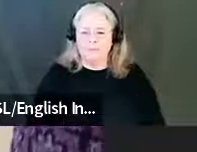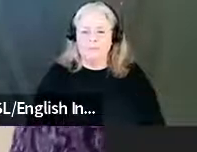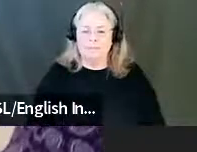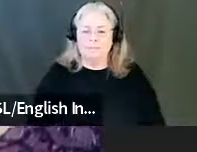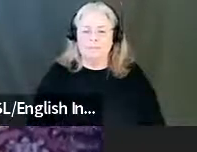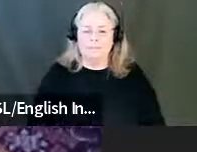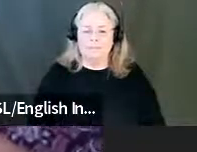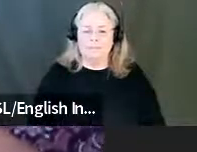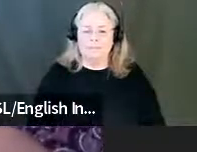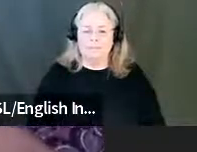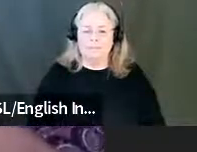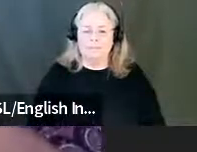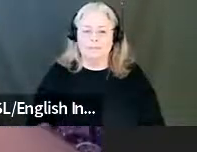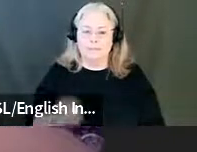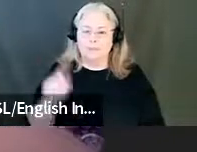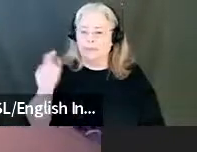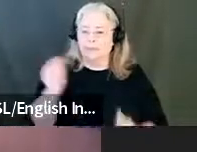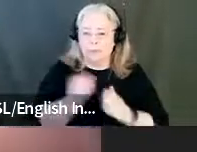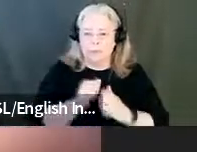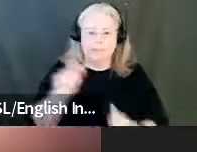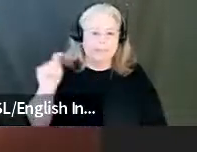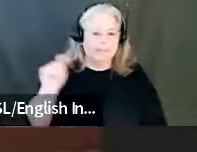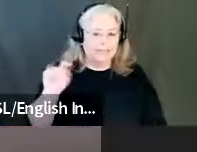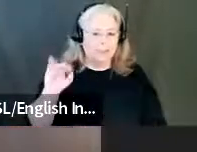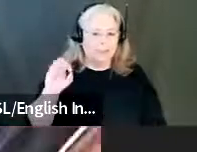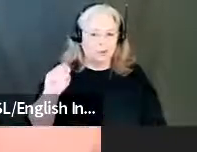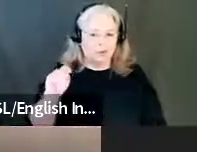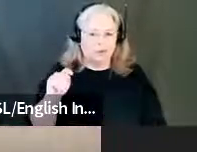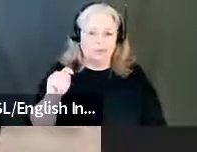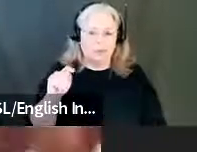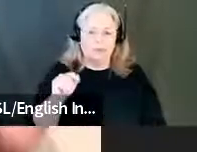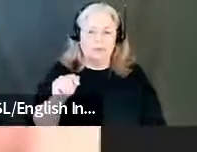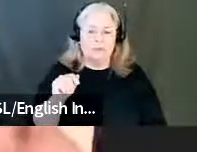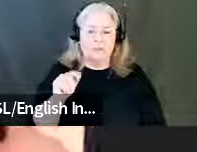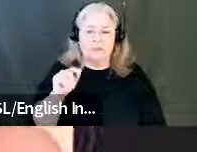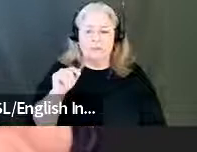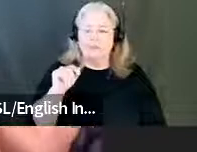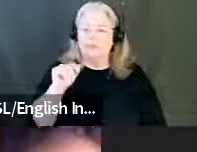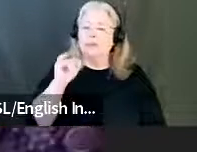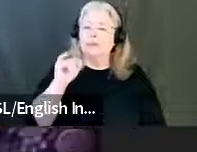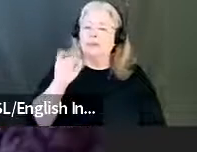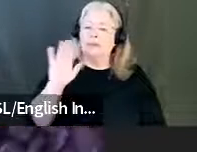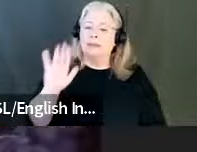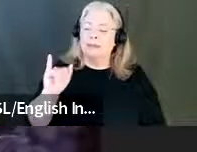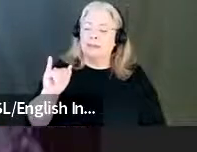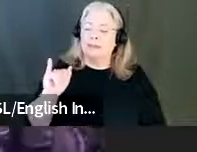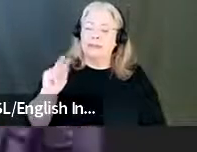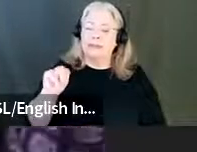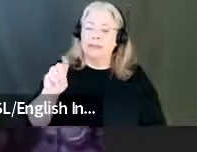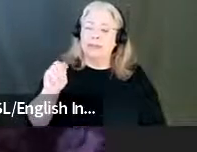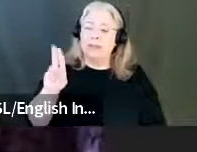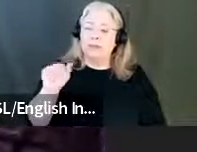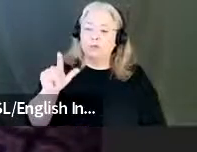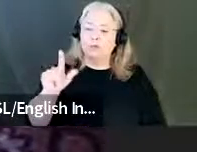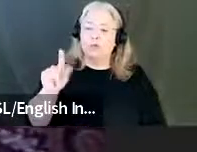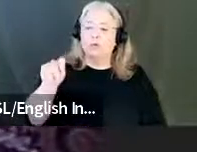with putting a T-joint into here and with industrial twist ties that you can buy at the hardware